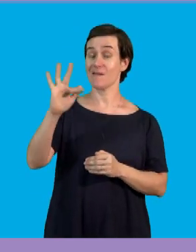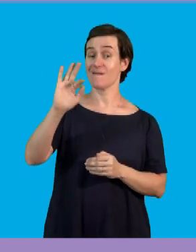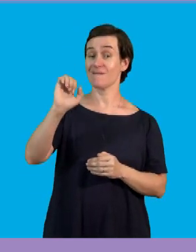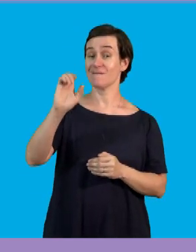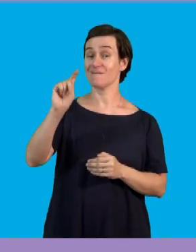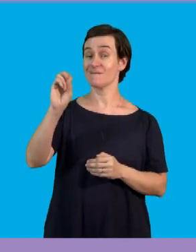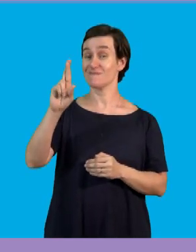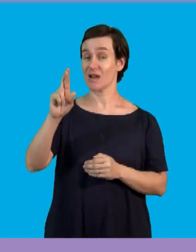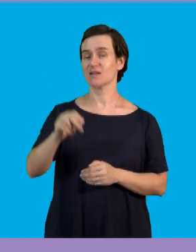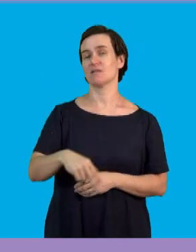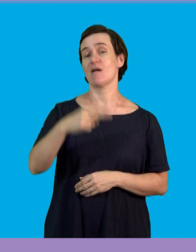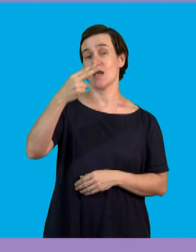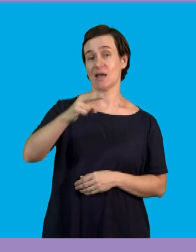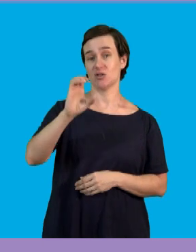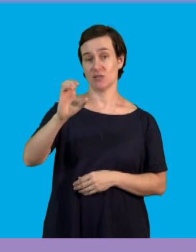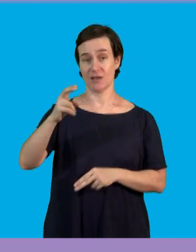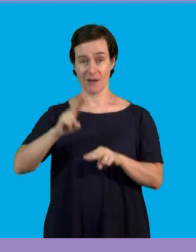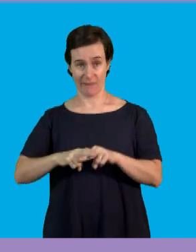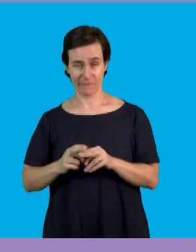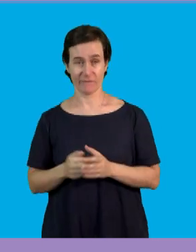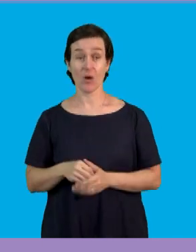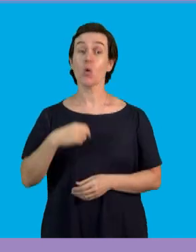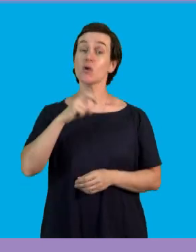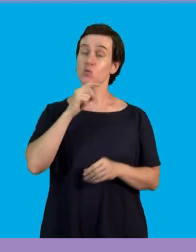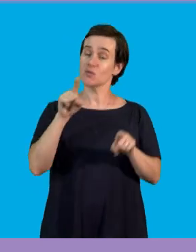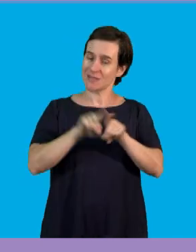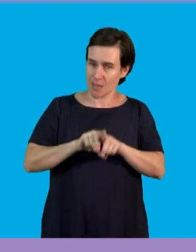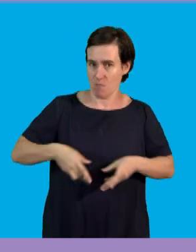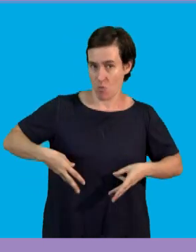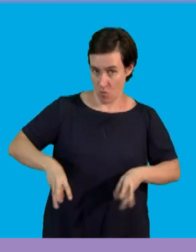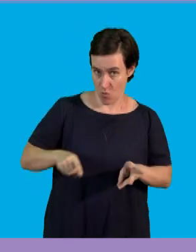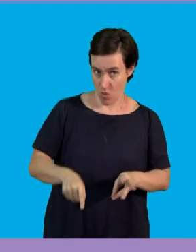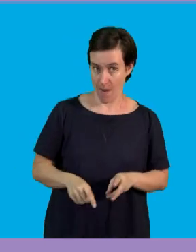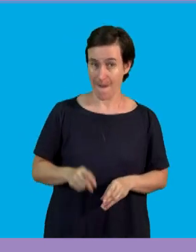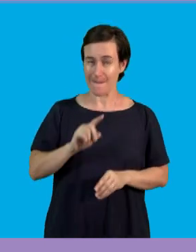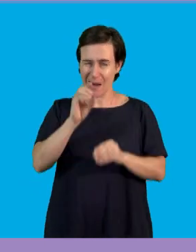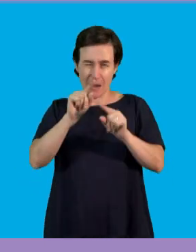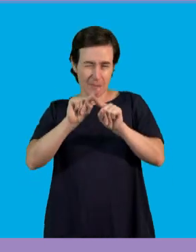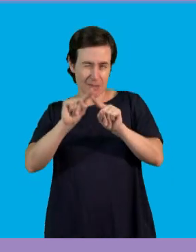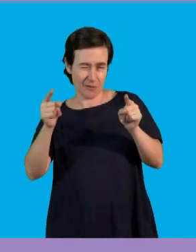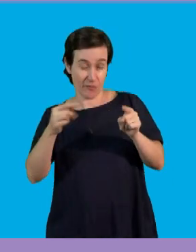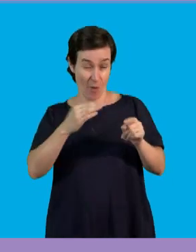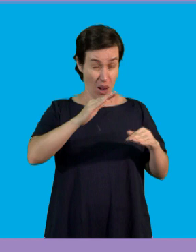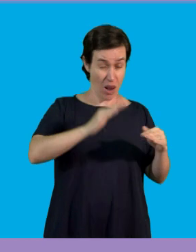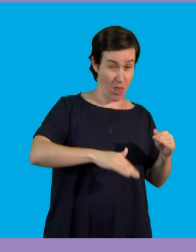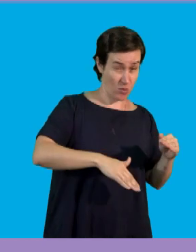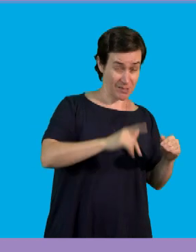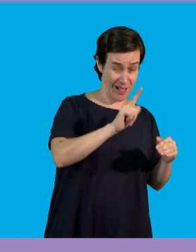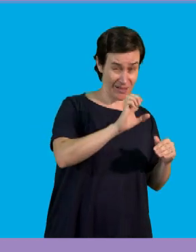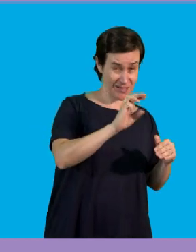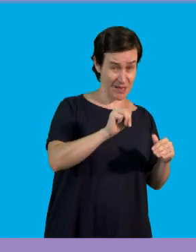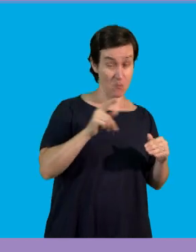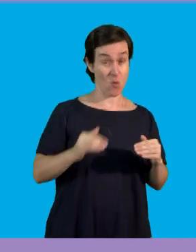factor. So still, we are going to use prime factorization, but it is going to be different from how we find